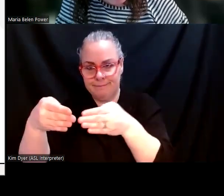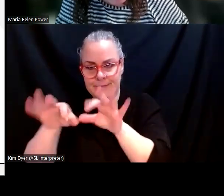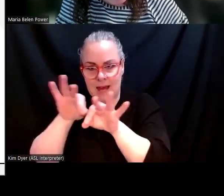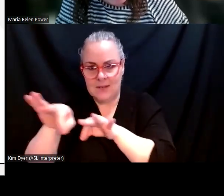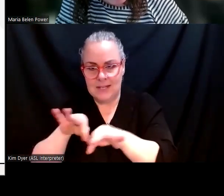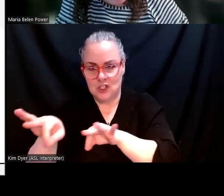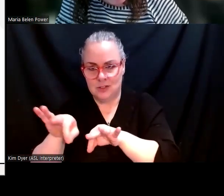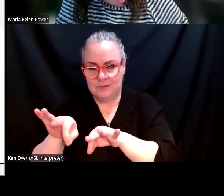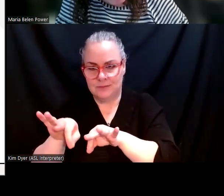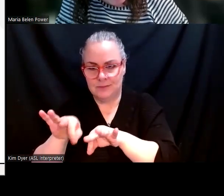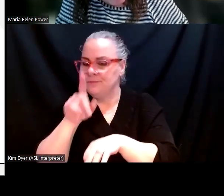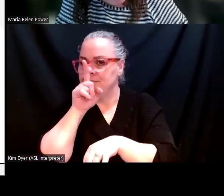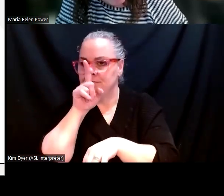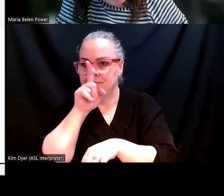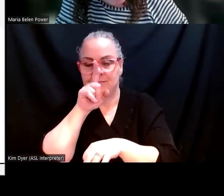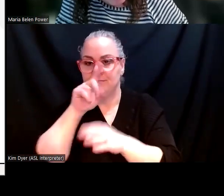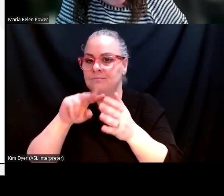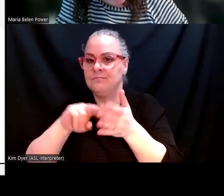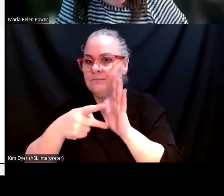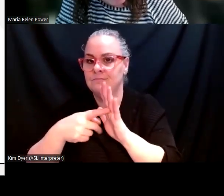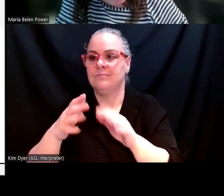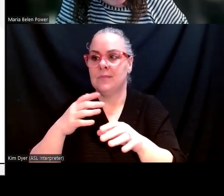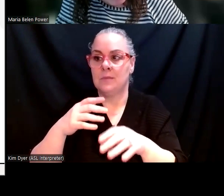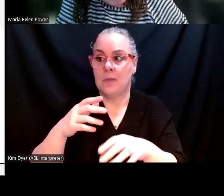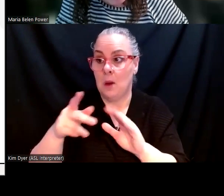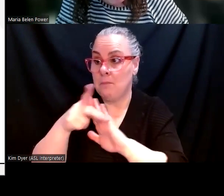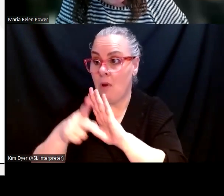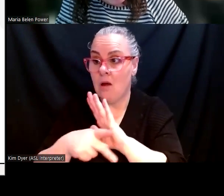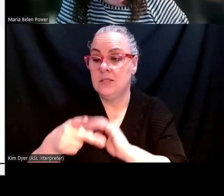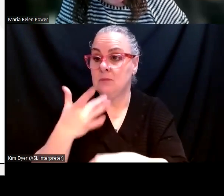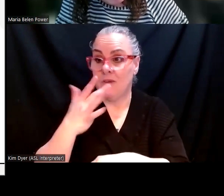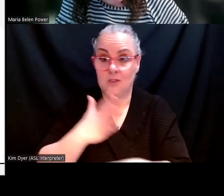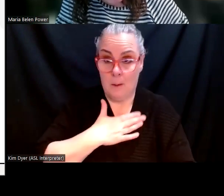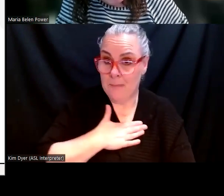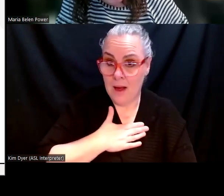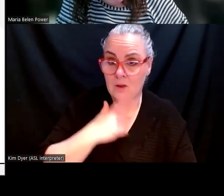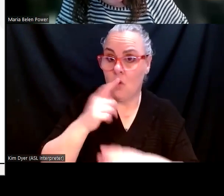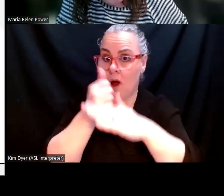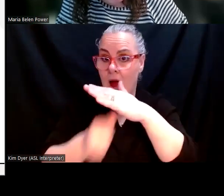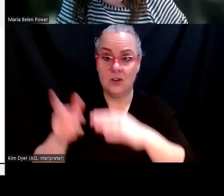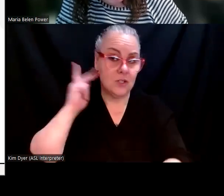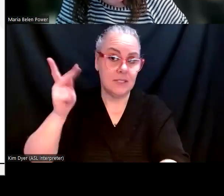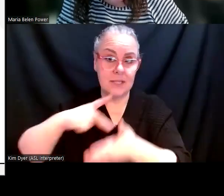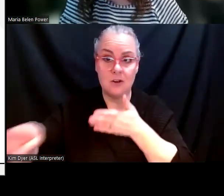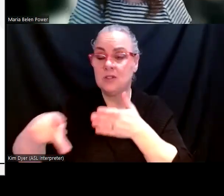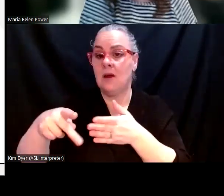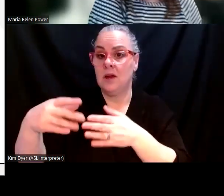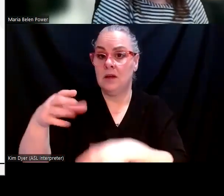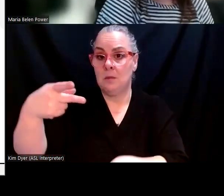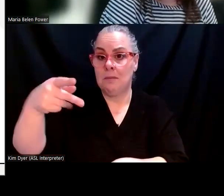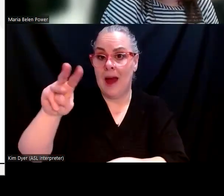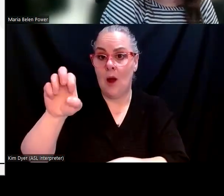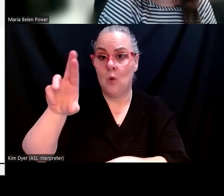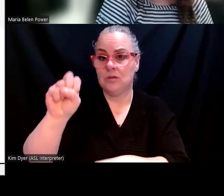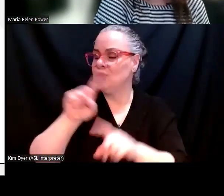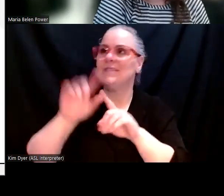not indicate a policy preference on my part, or I think Undersecretary Powers' part. It is just the